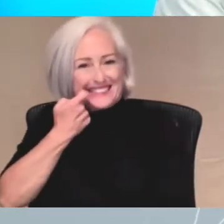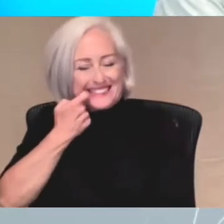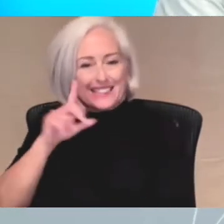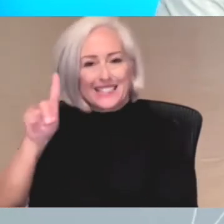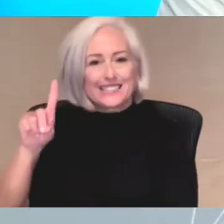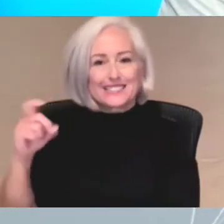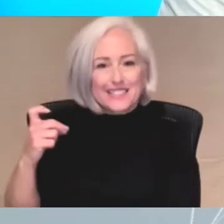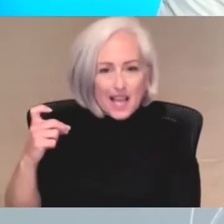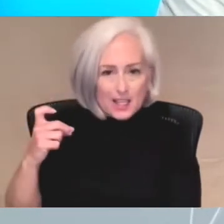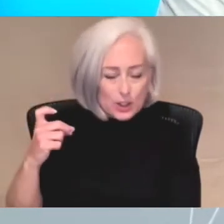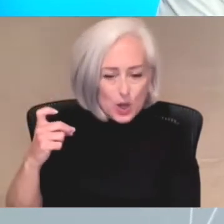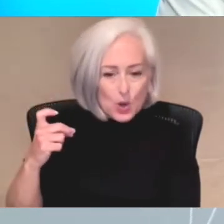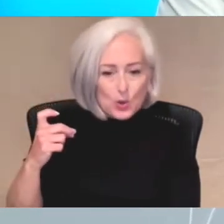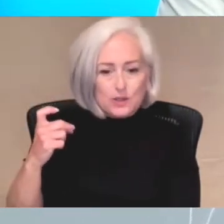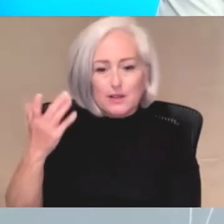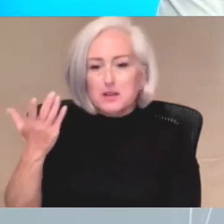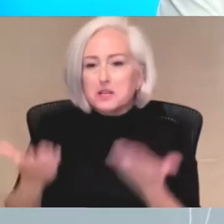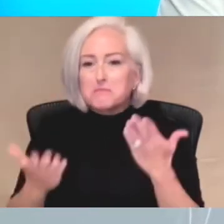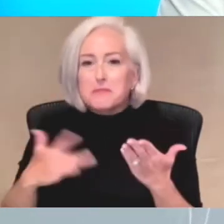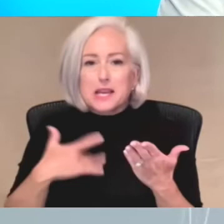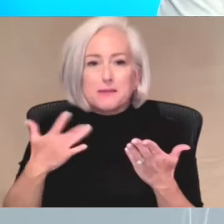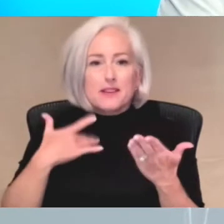maybe overwhelmed about this whole